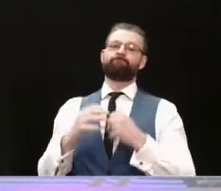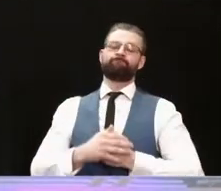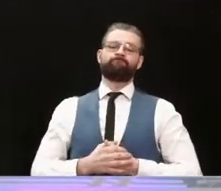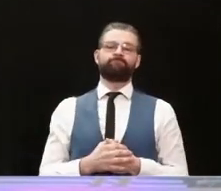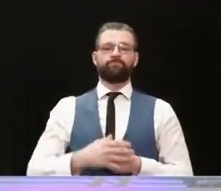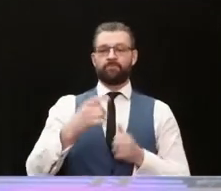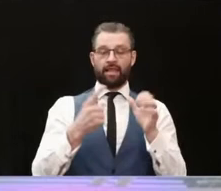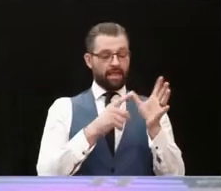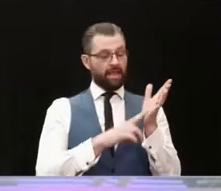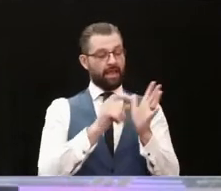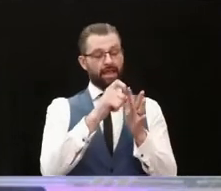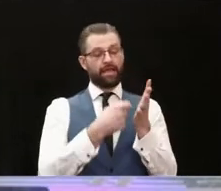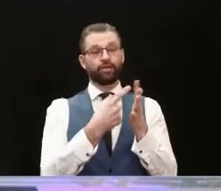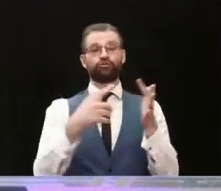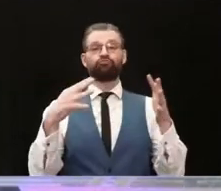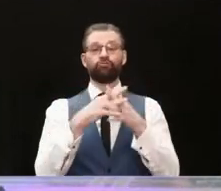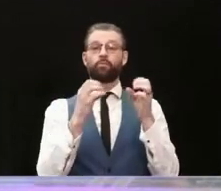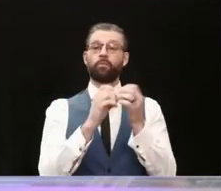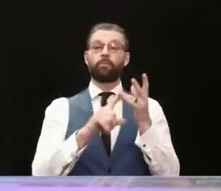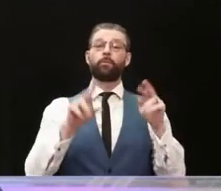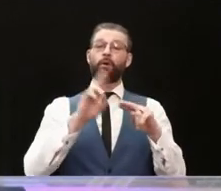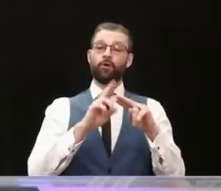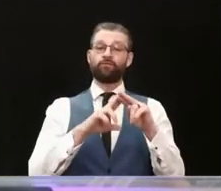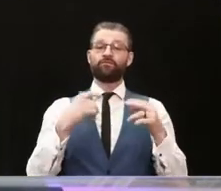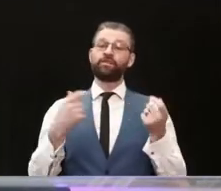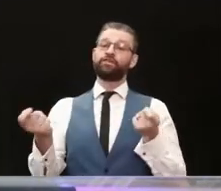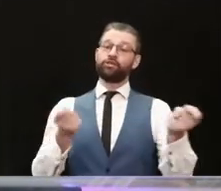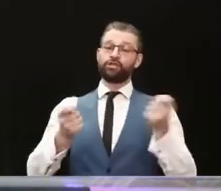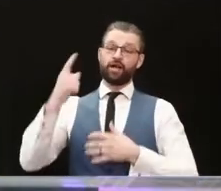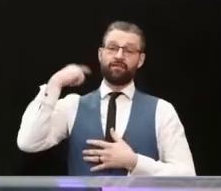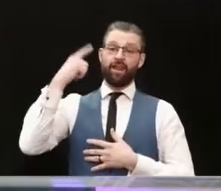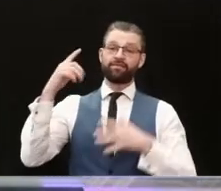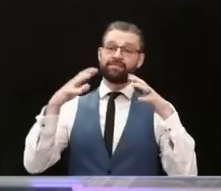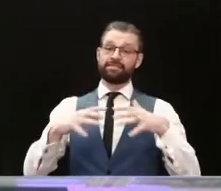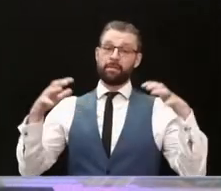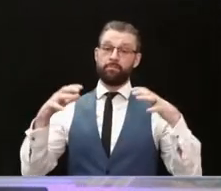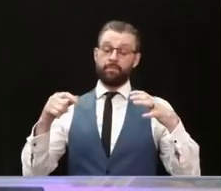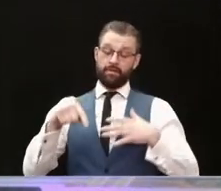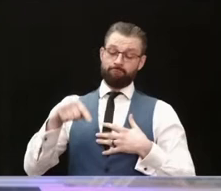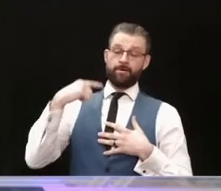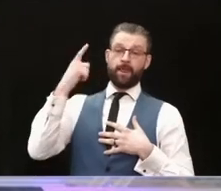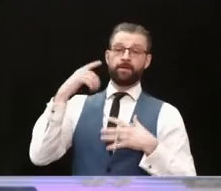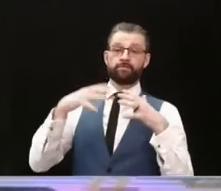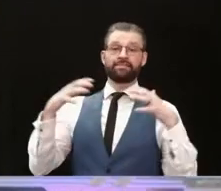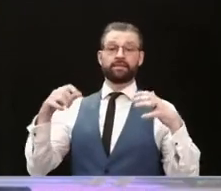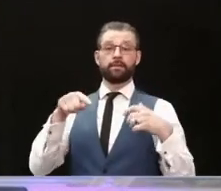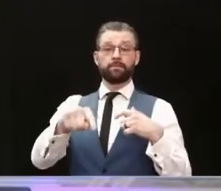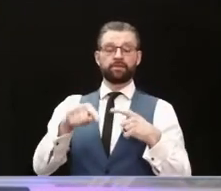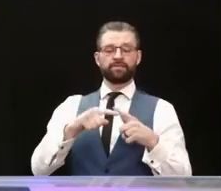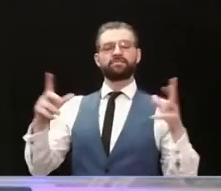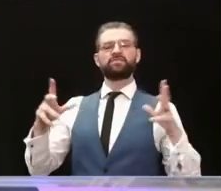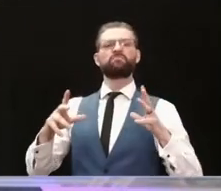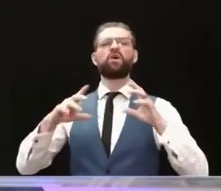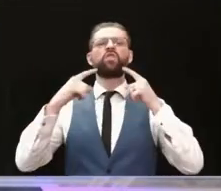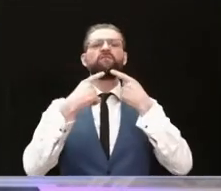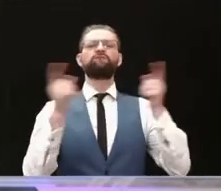is Andrew Boff, and I am chair of the London Assembly. The London Assembly is a body that is the voice of